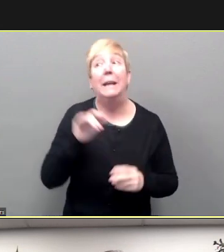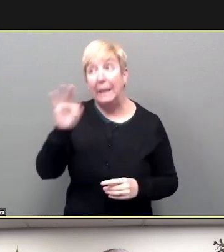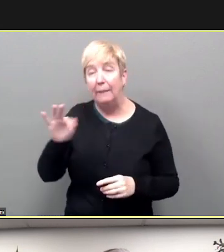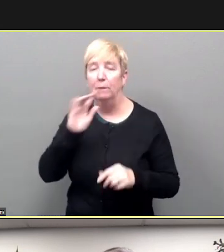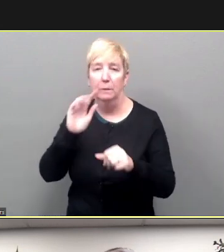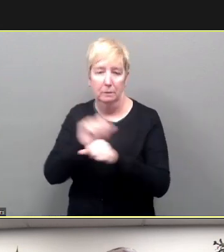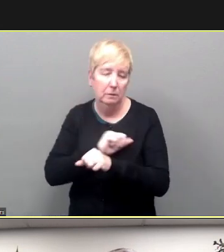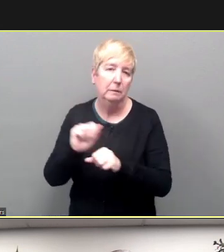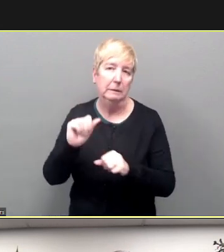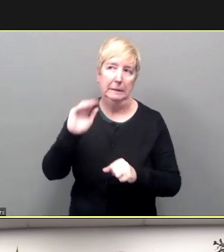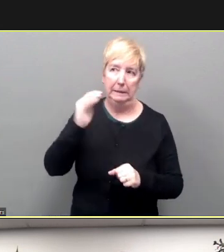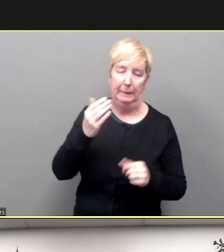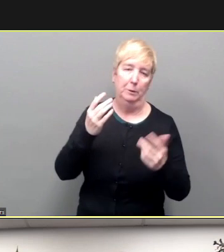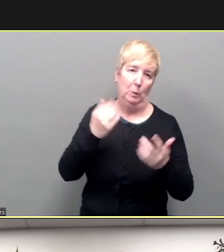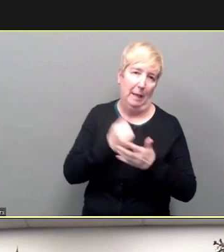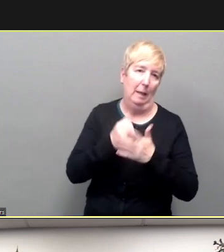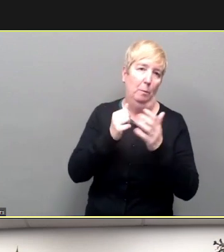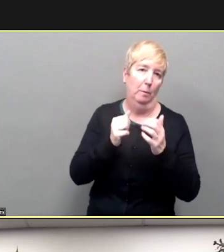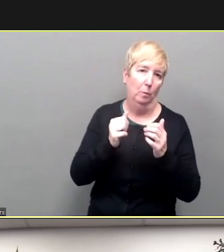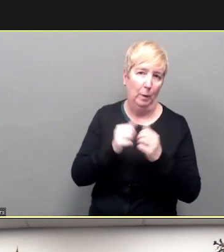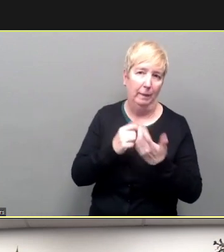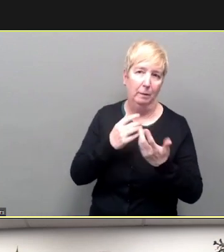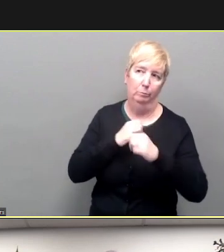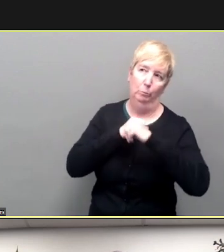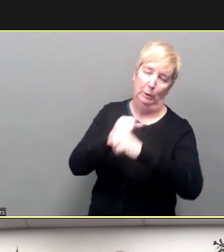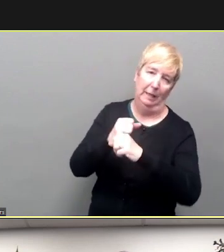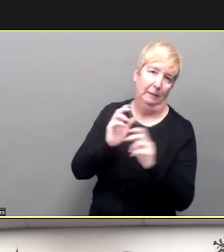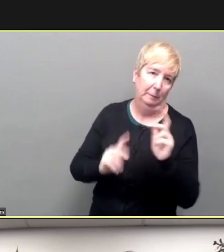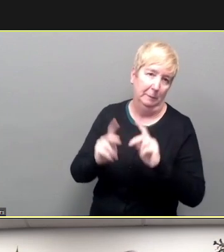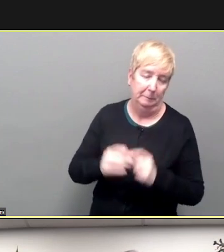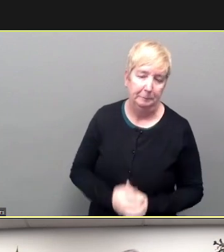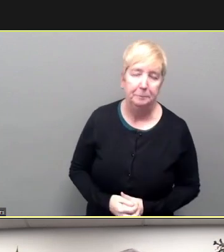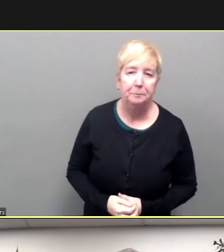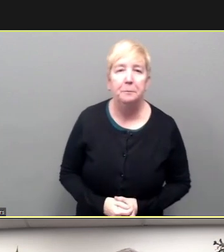on reduction of hospitalization and death. Next slide, please.